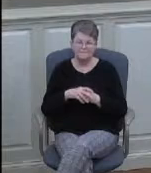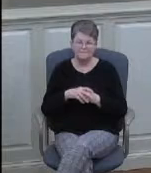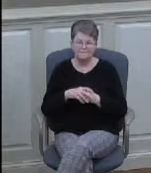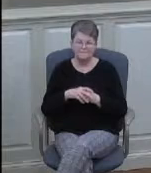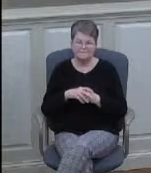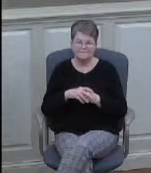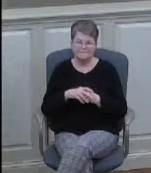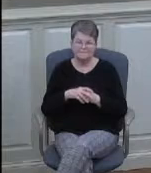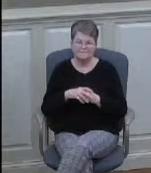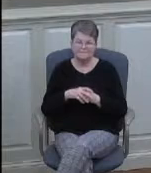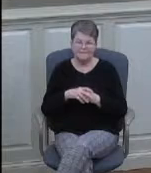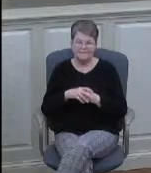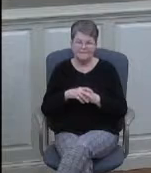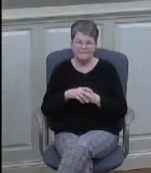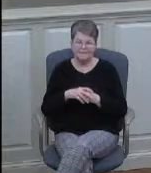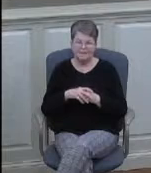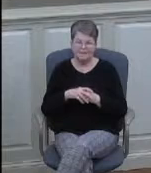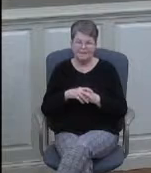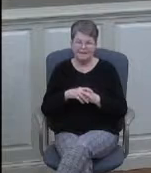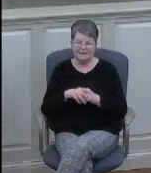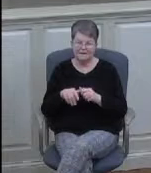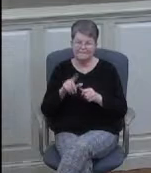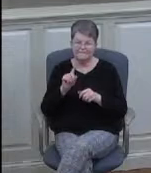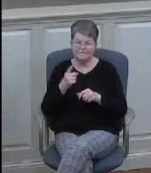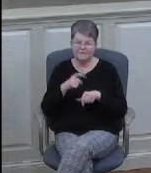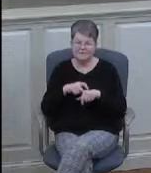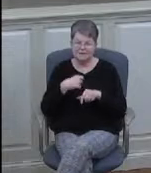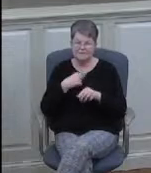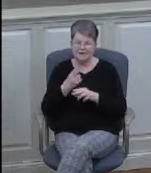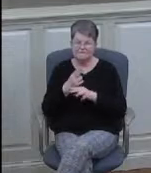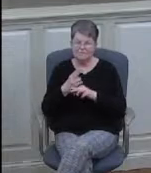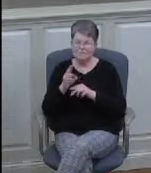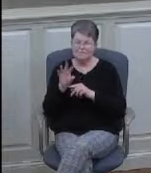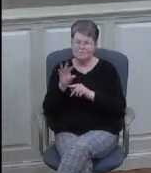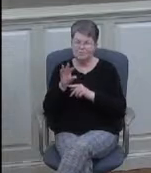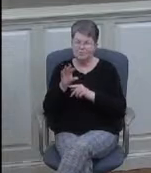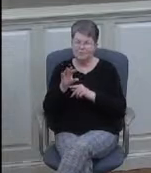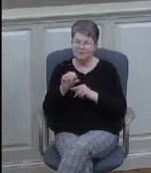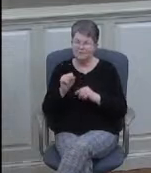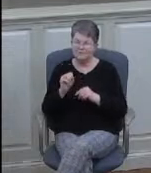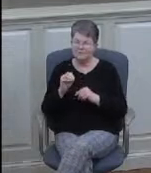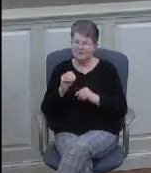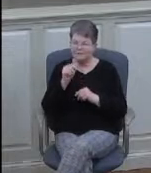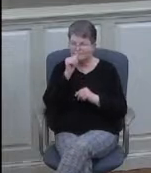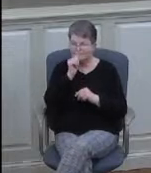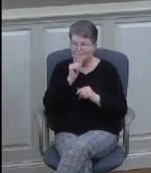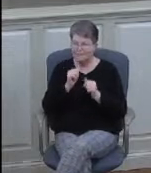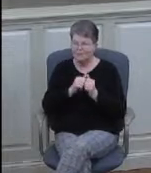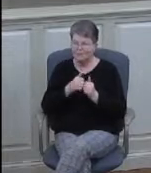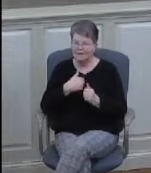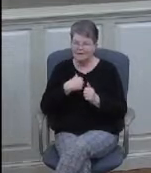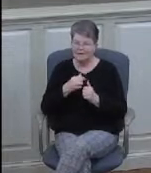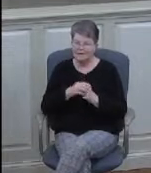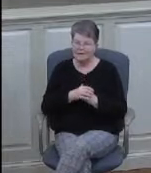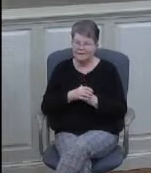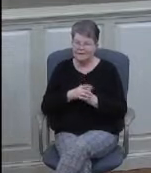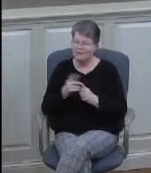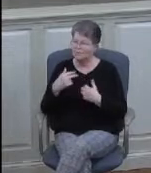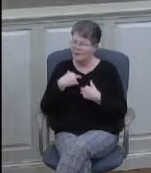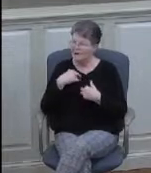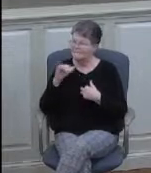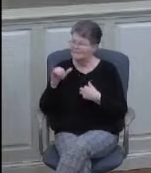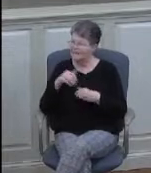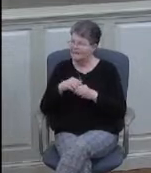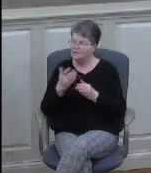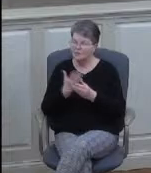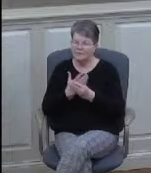Oh, here we go. And this is the first time I've used the projector as well, so we might see if things go seamlessly here. You have this in your packet. If you